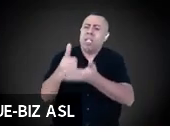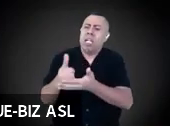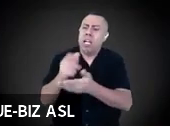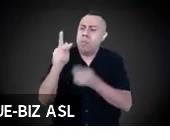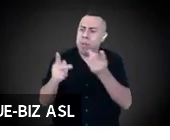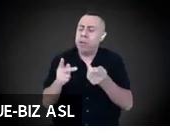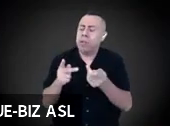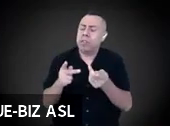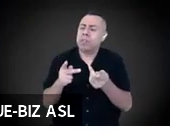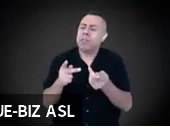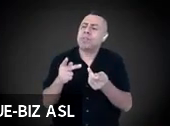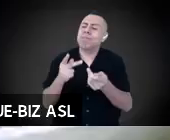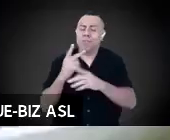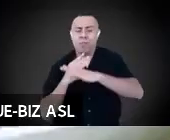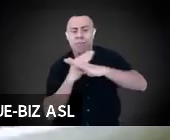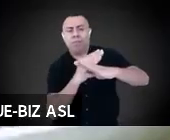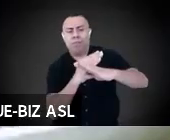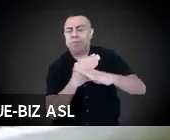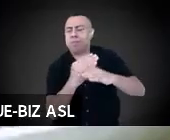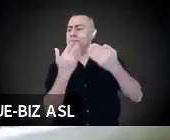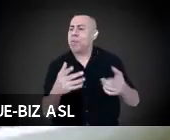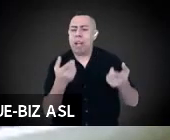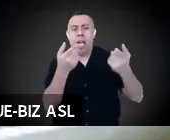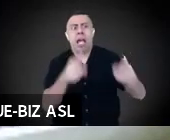them? Yeah.